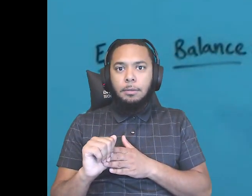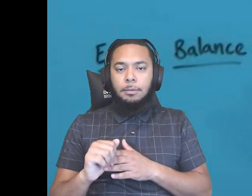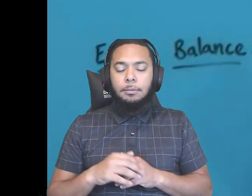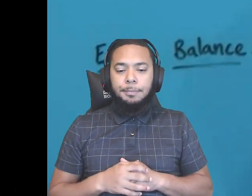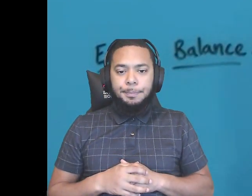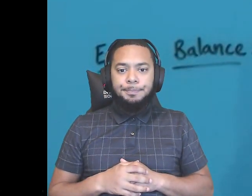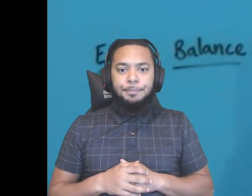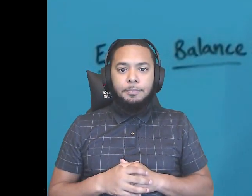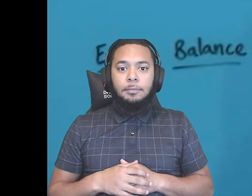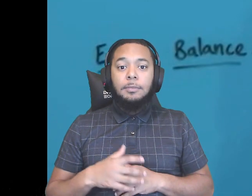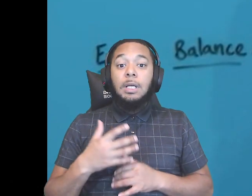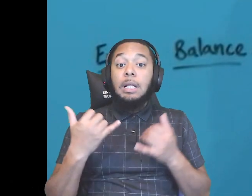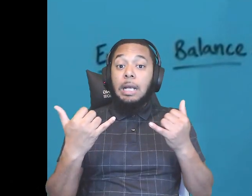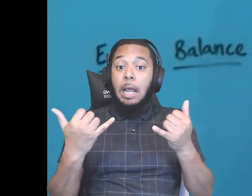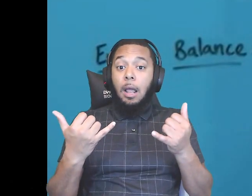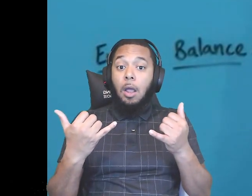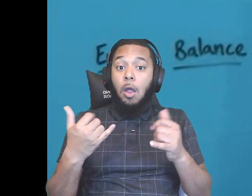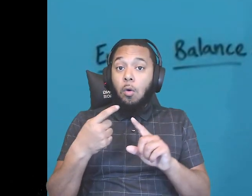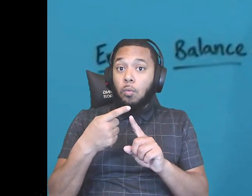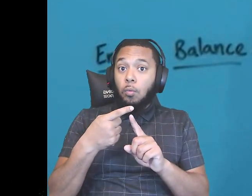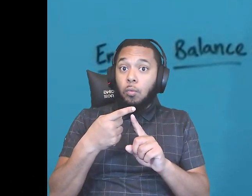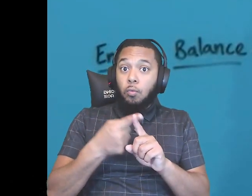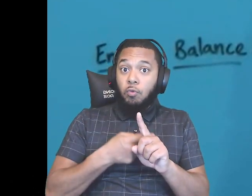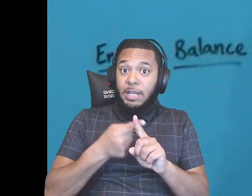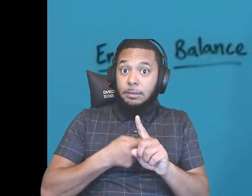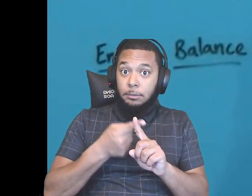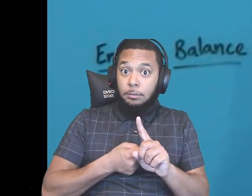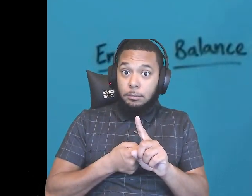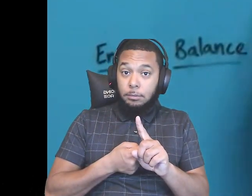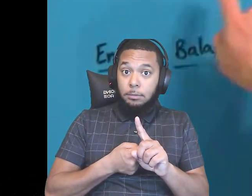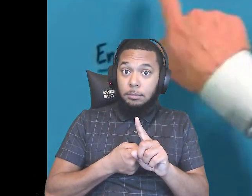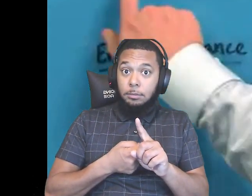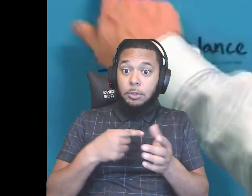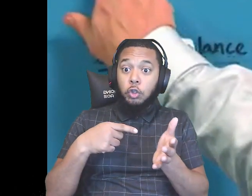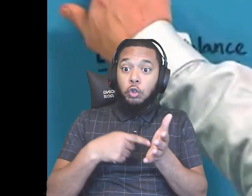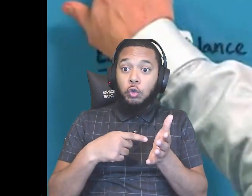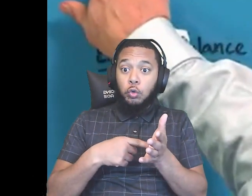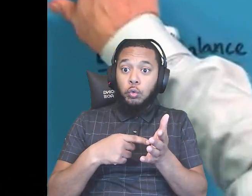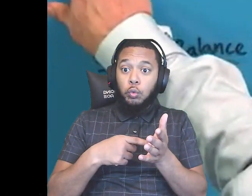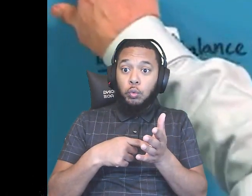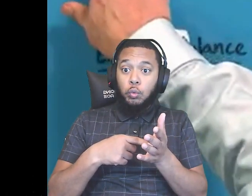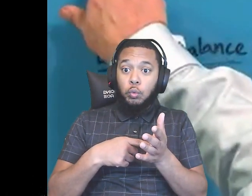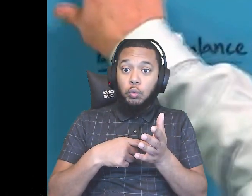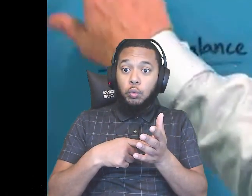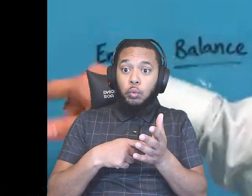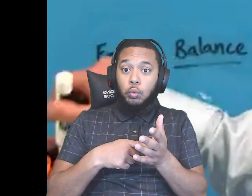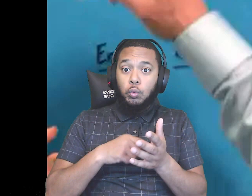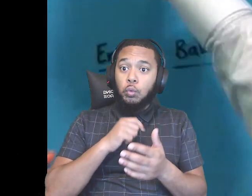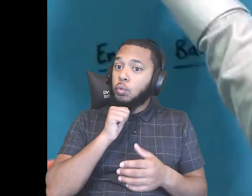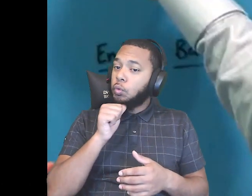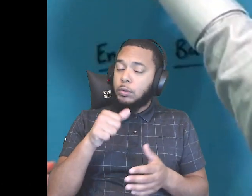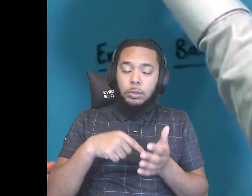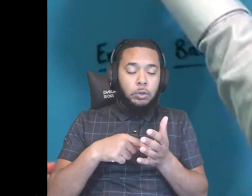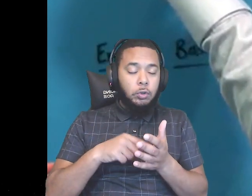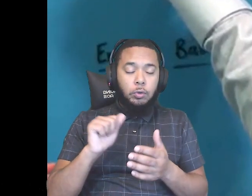And I want you to imagine that rent wasn't due on the 2nd of April.